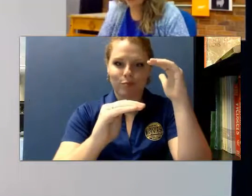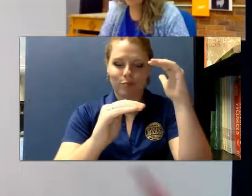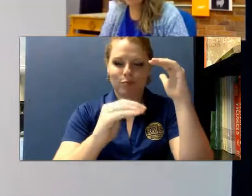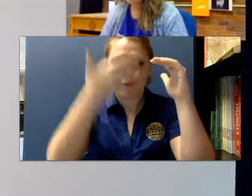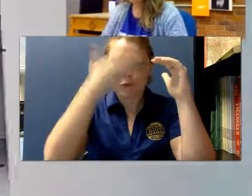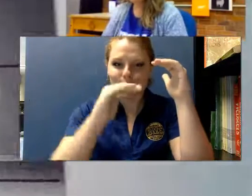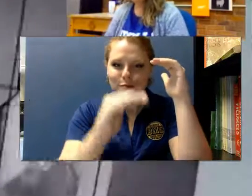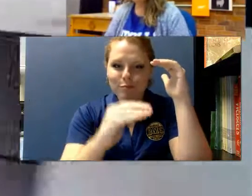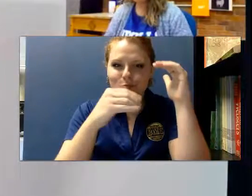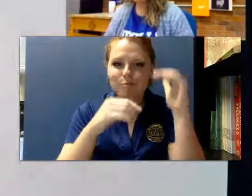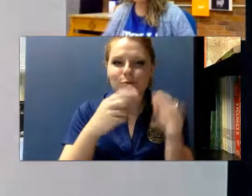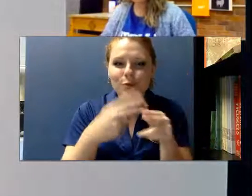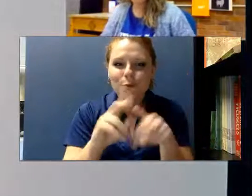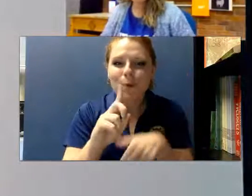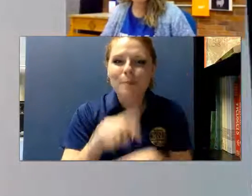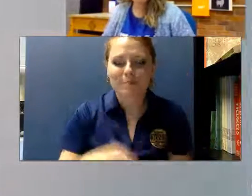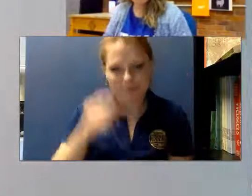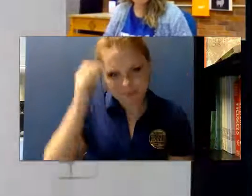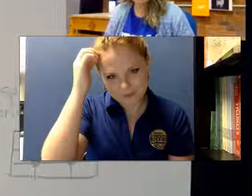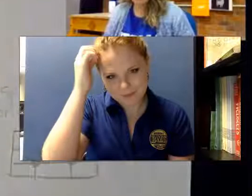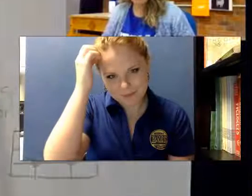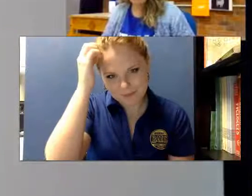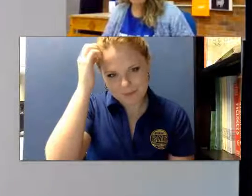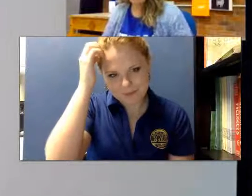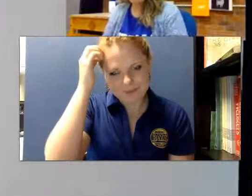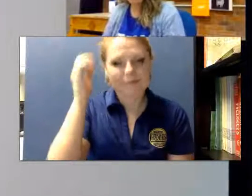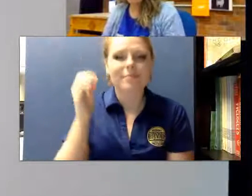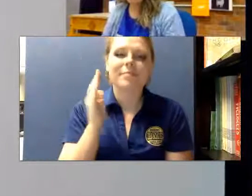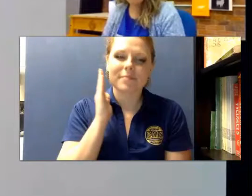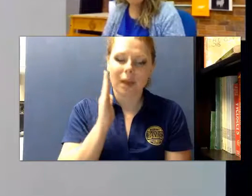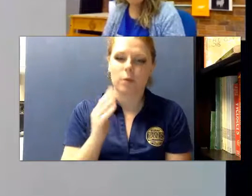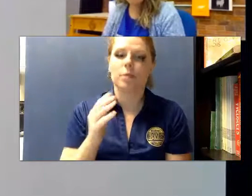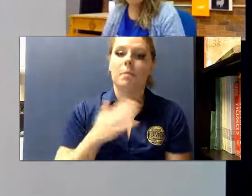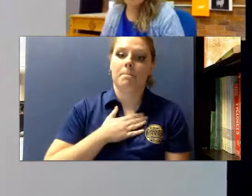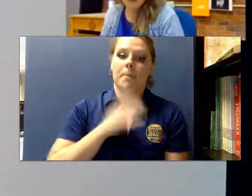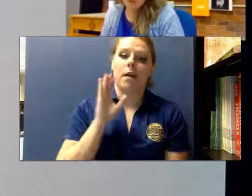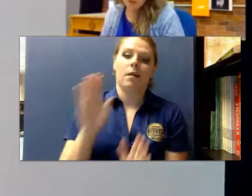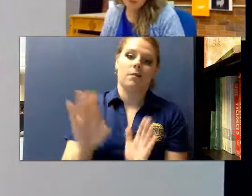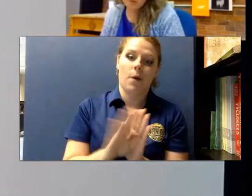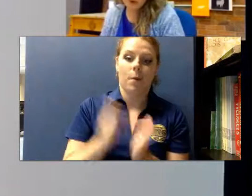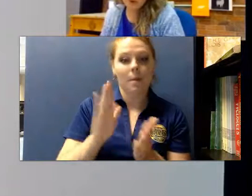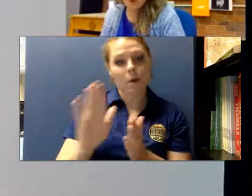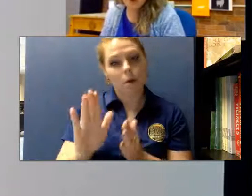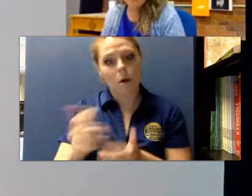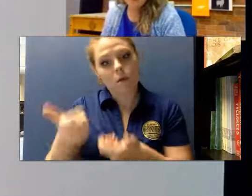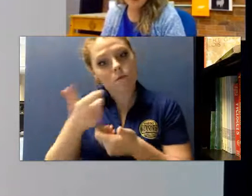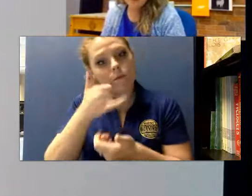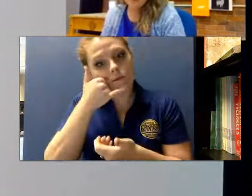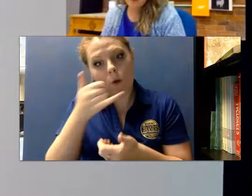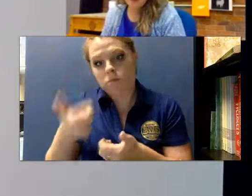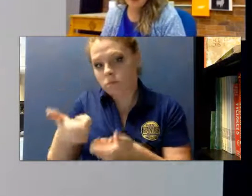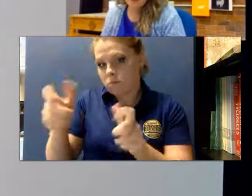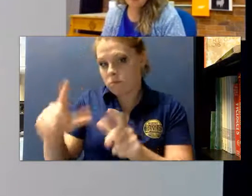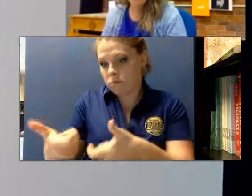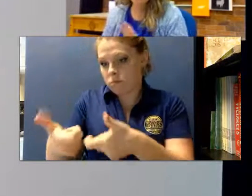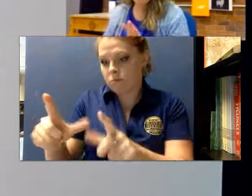in front. So just to do a couple little sketches, I'm going to take my photo, and you might take yours with your phone and then set your